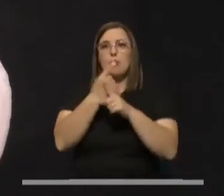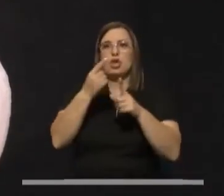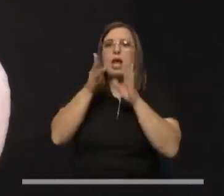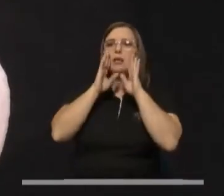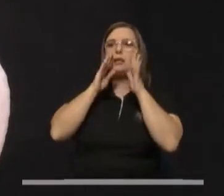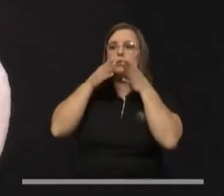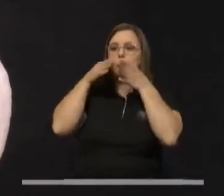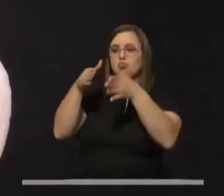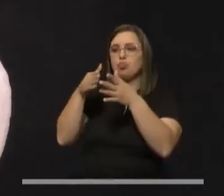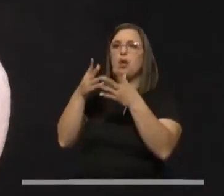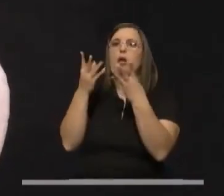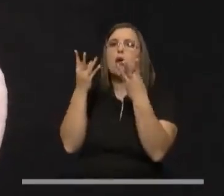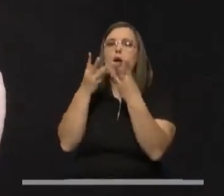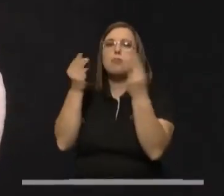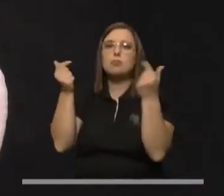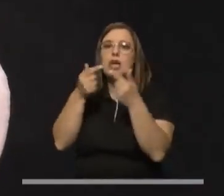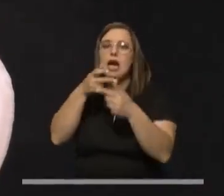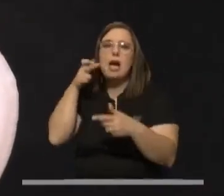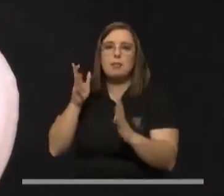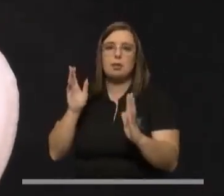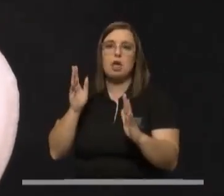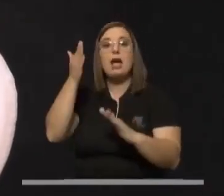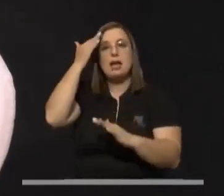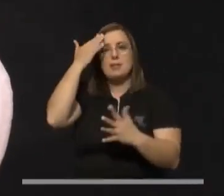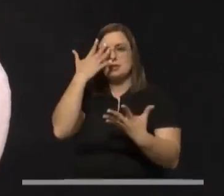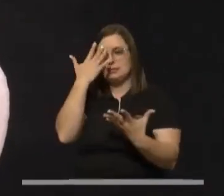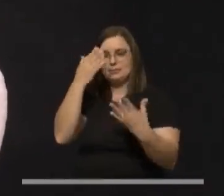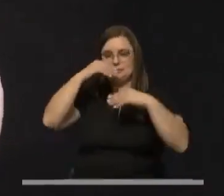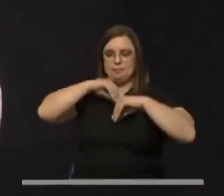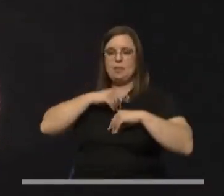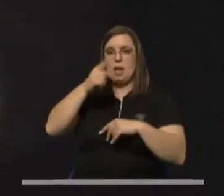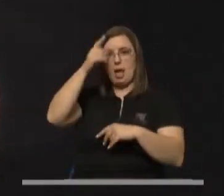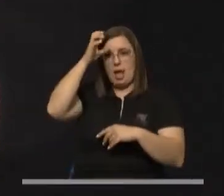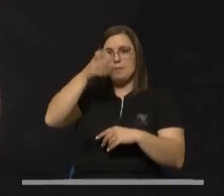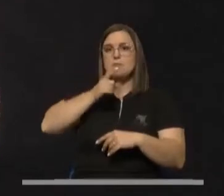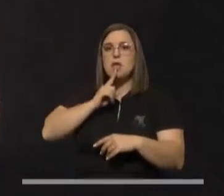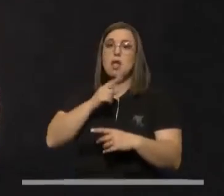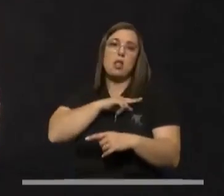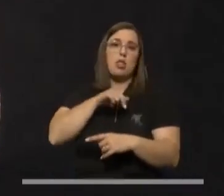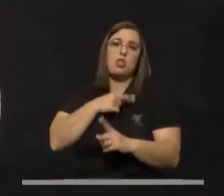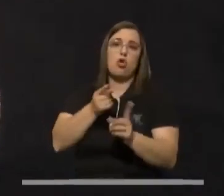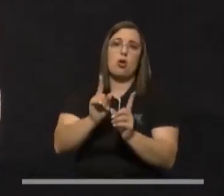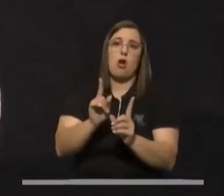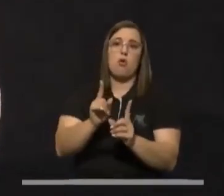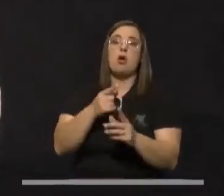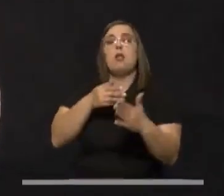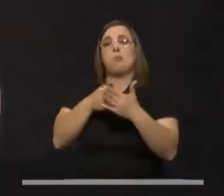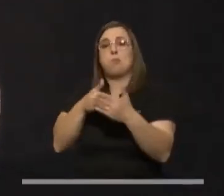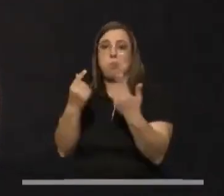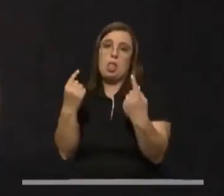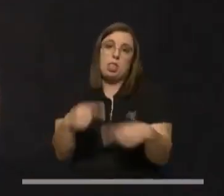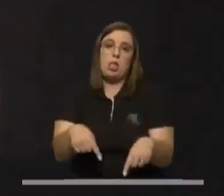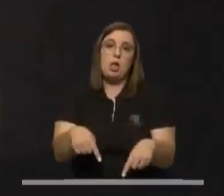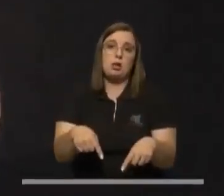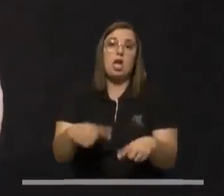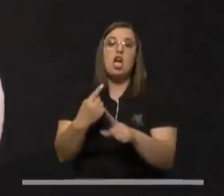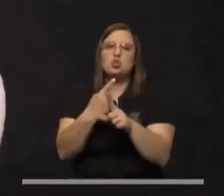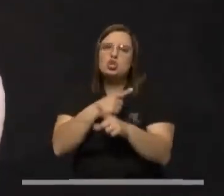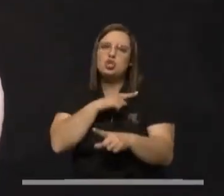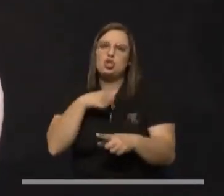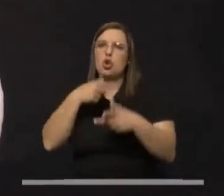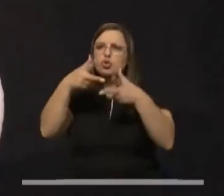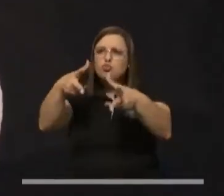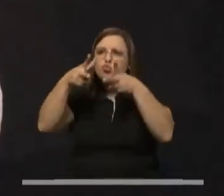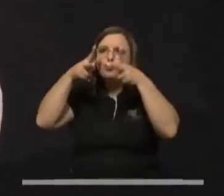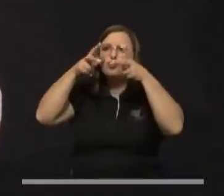this reason, so human attention is poor or weak. It has limits. And